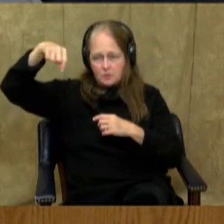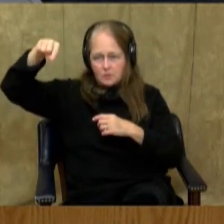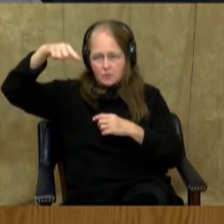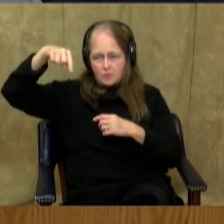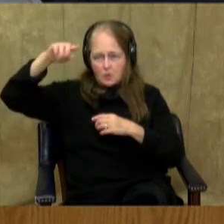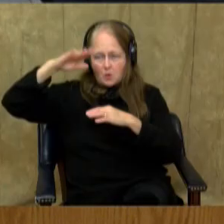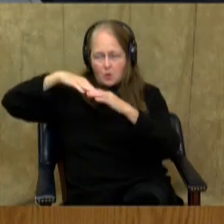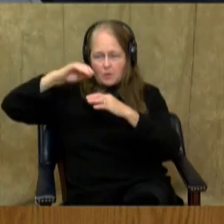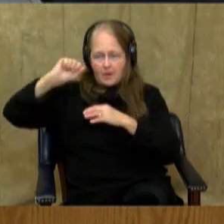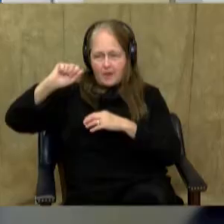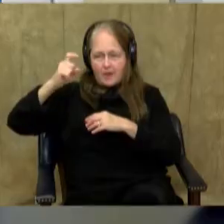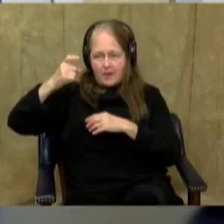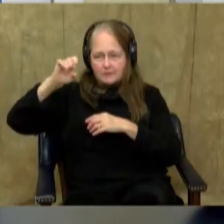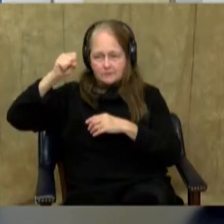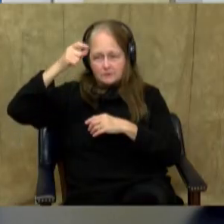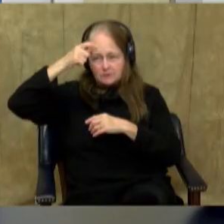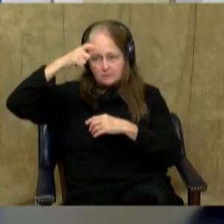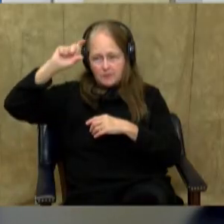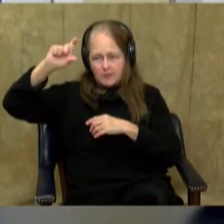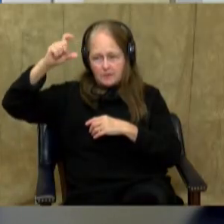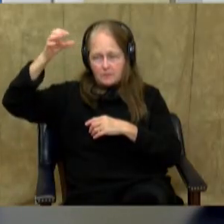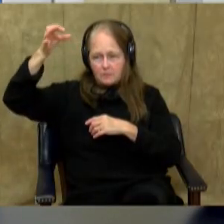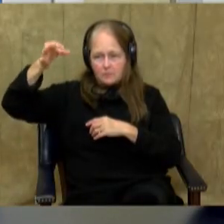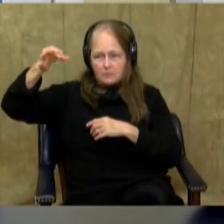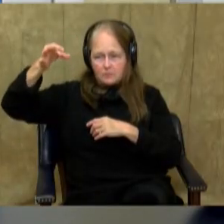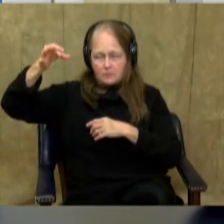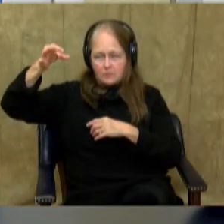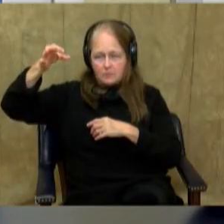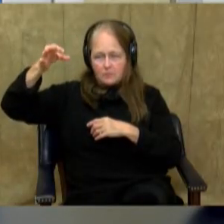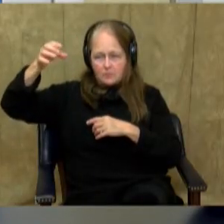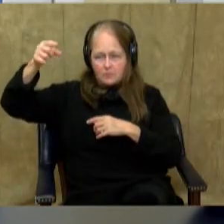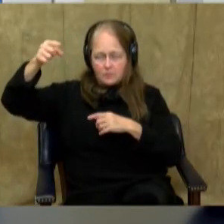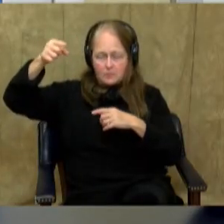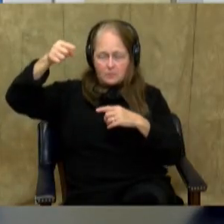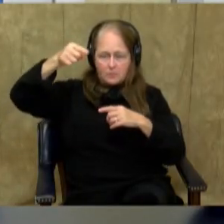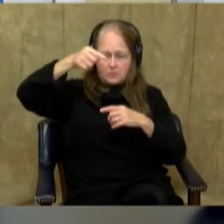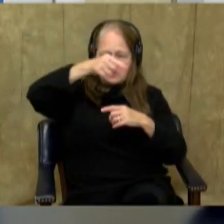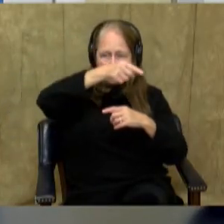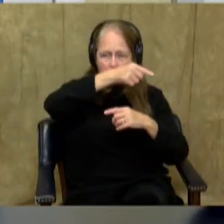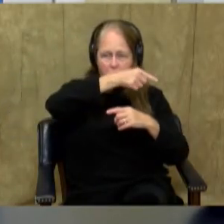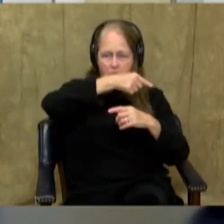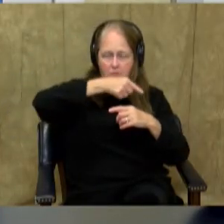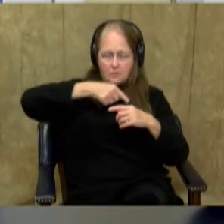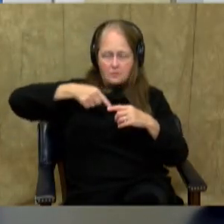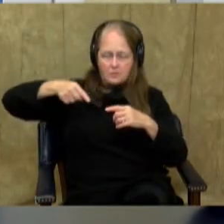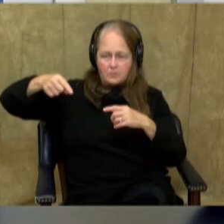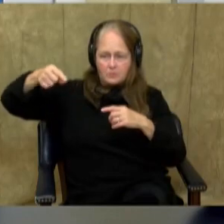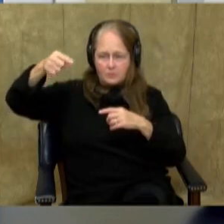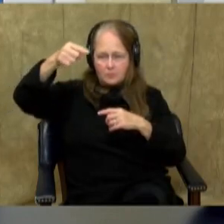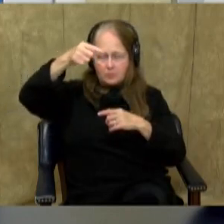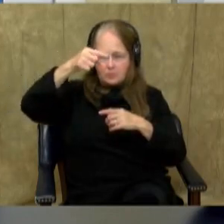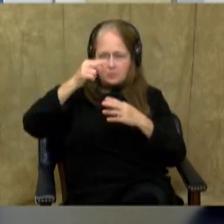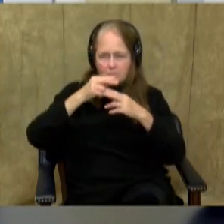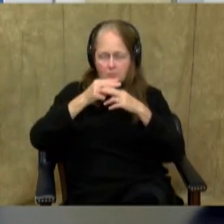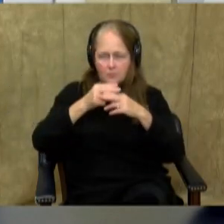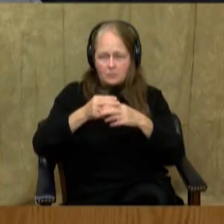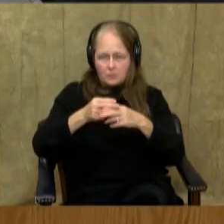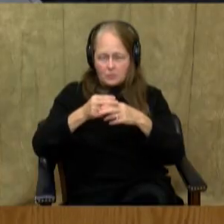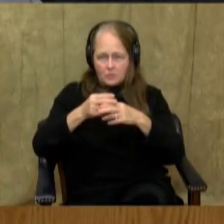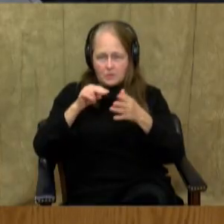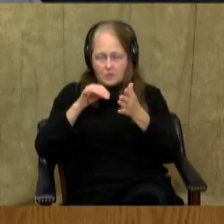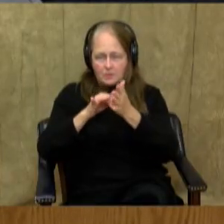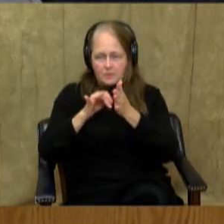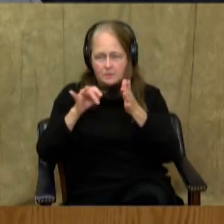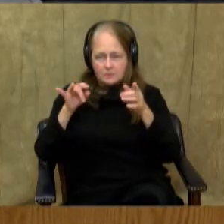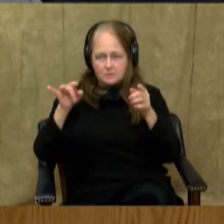its axis, but that spin takes about the same amount of time as its orbit. We call that